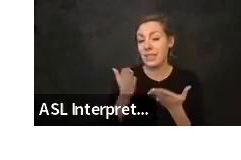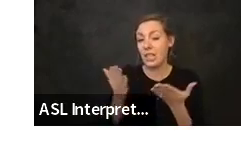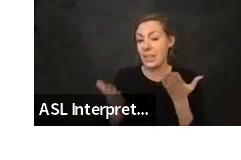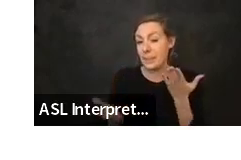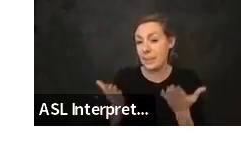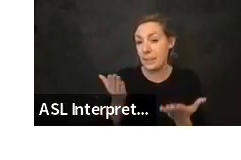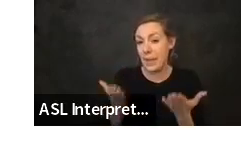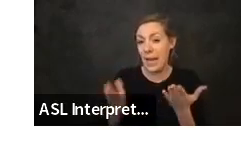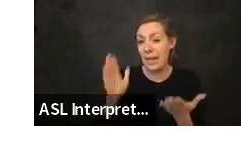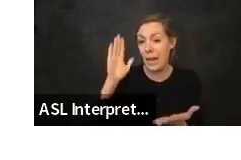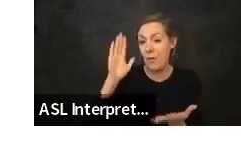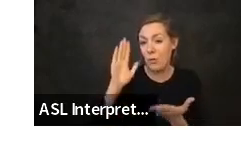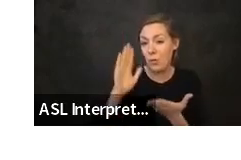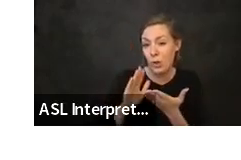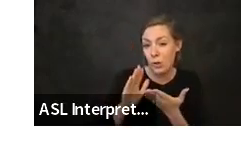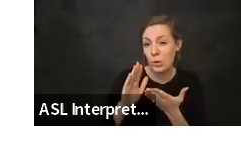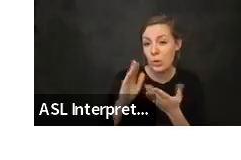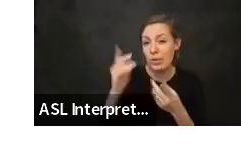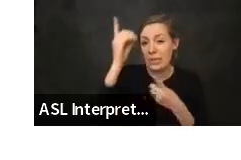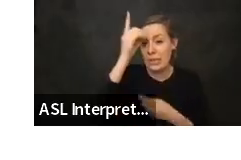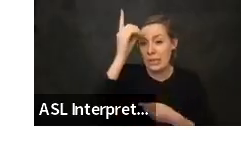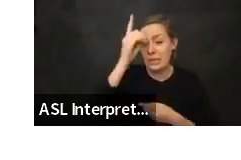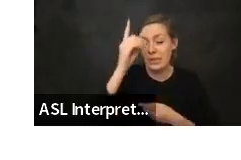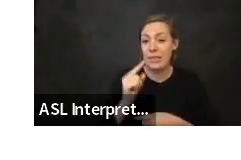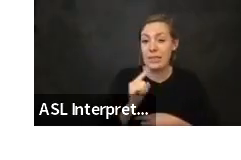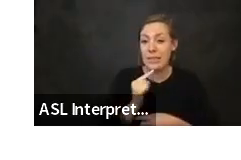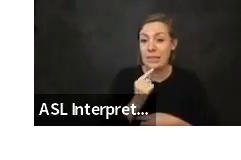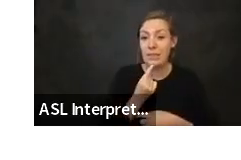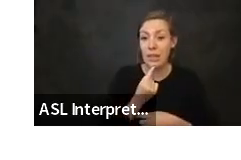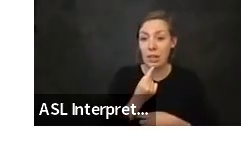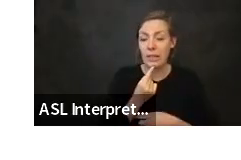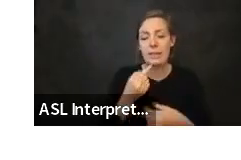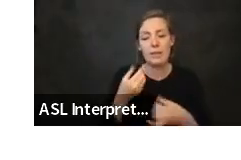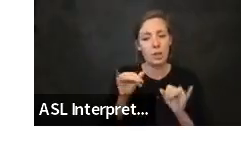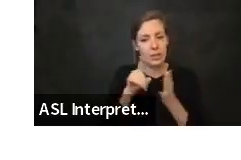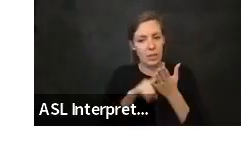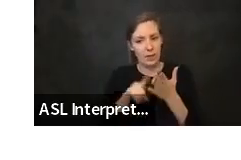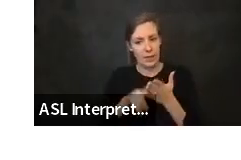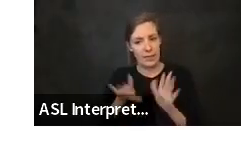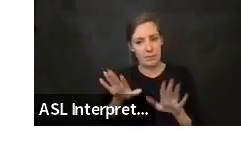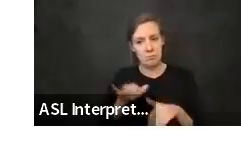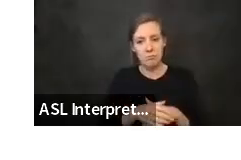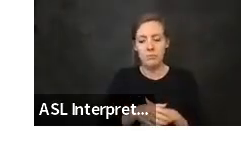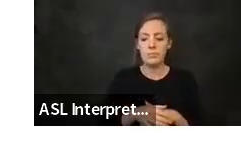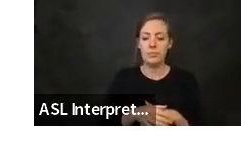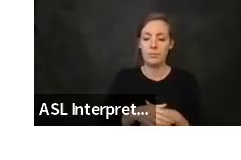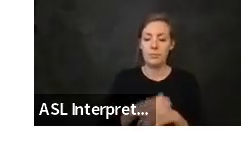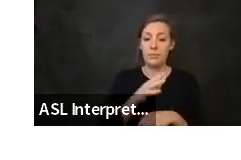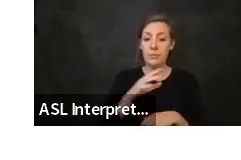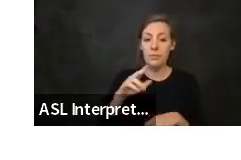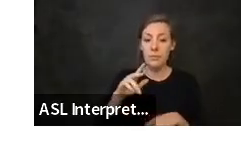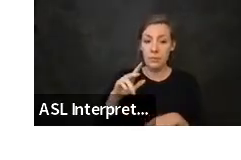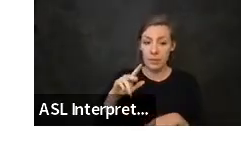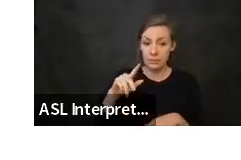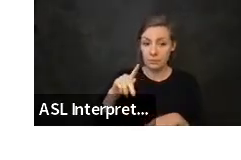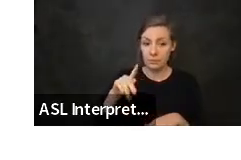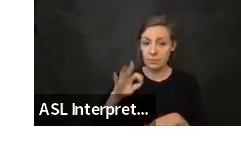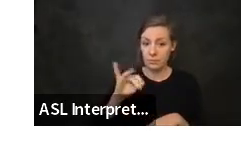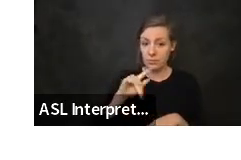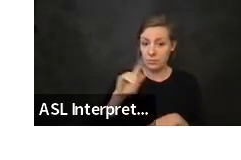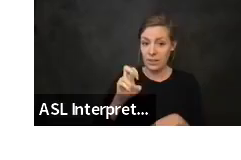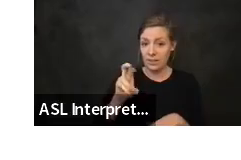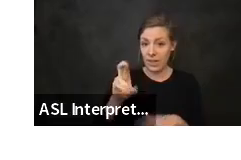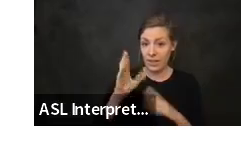may have reduced disease severity, although this is still being investigated. And Pfizer released some